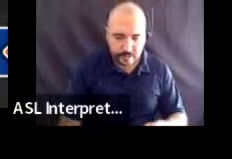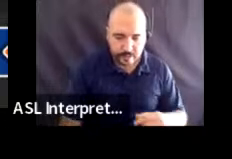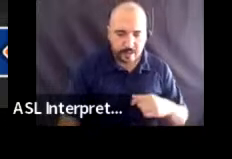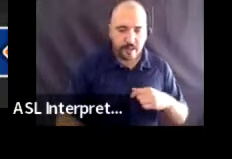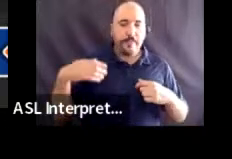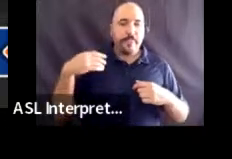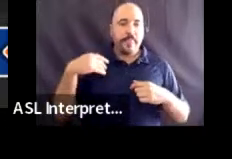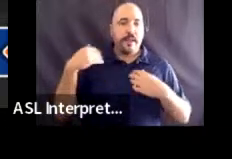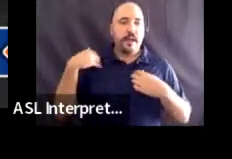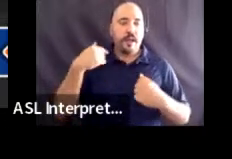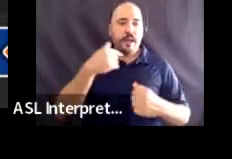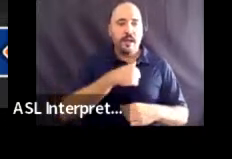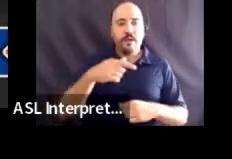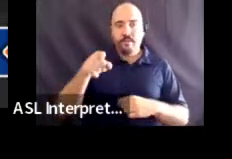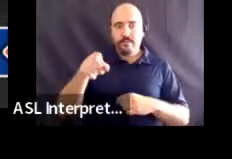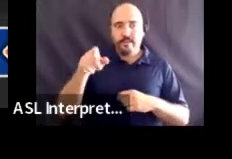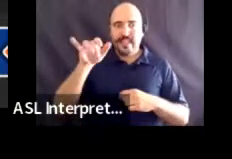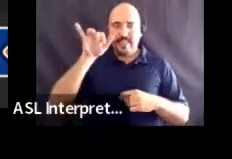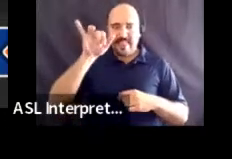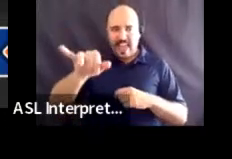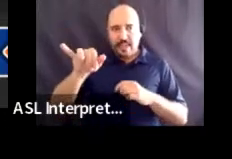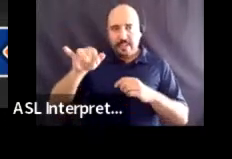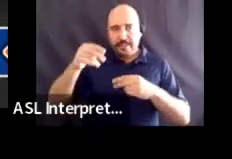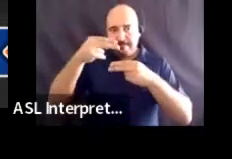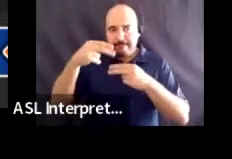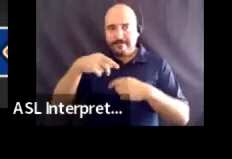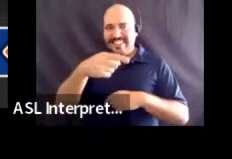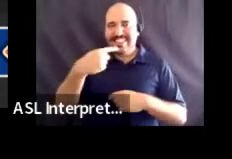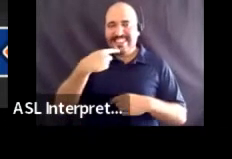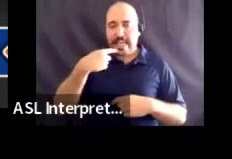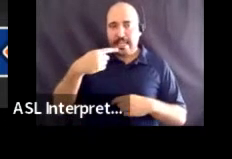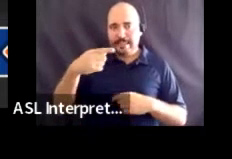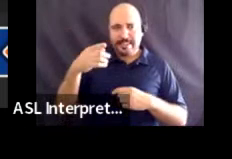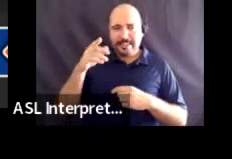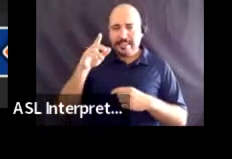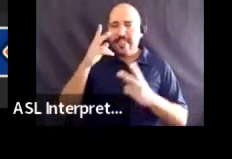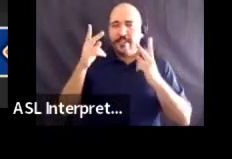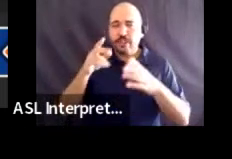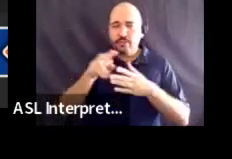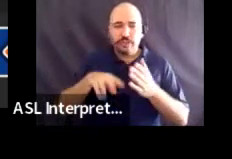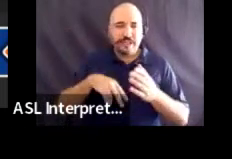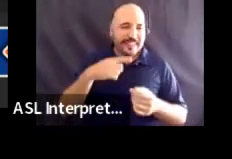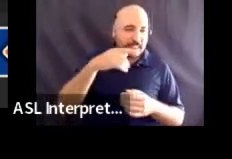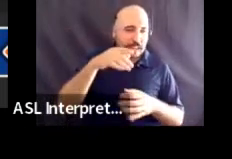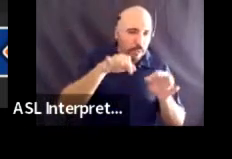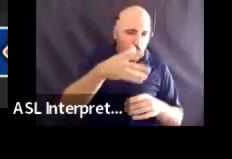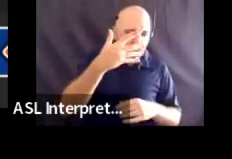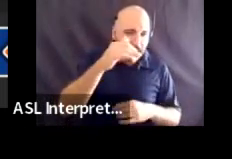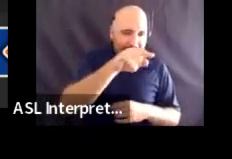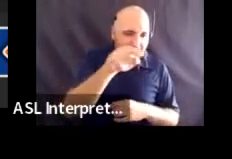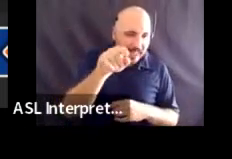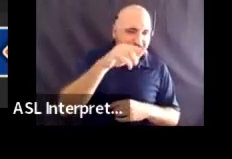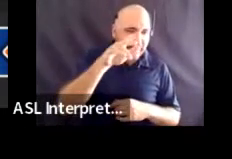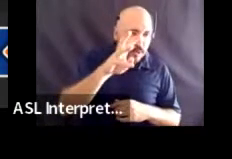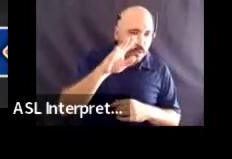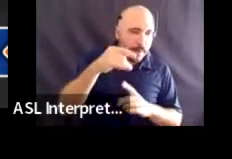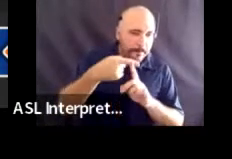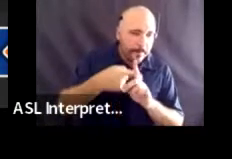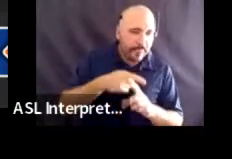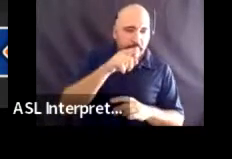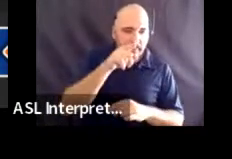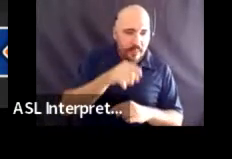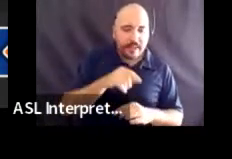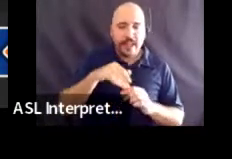Right. And so in the full grid month view, you actually get like a snapshot of some